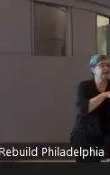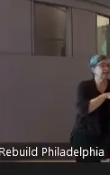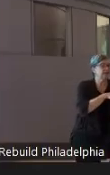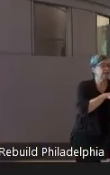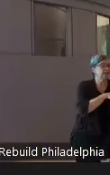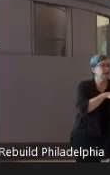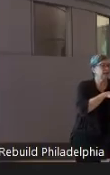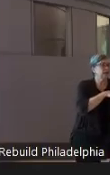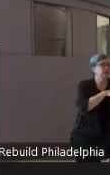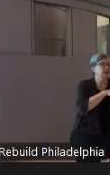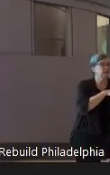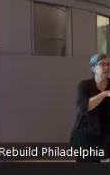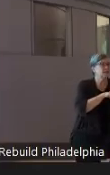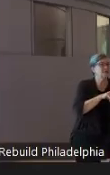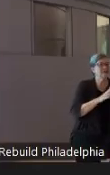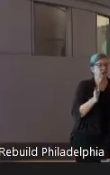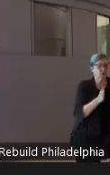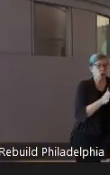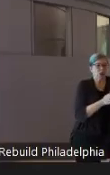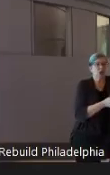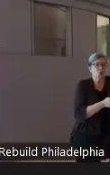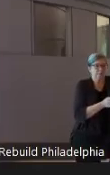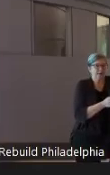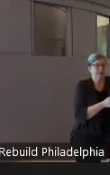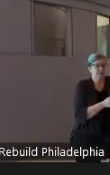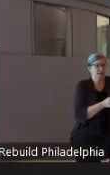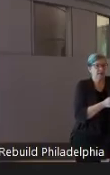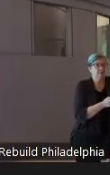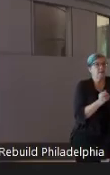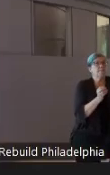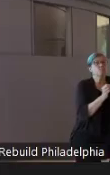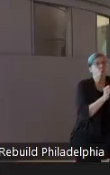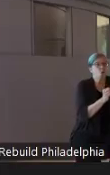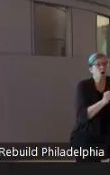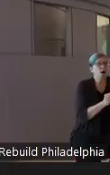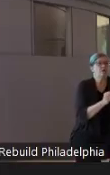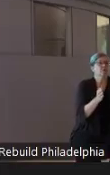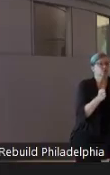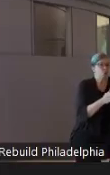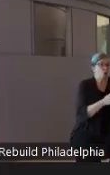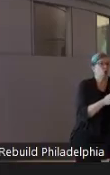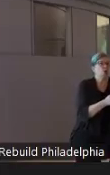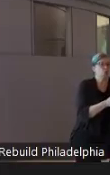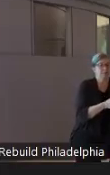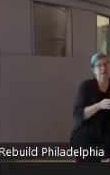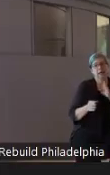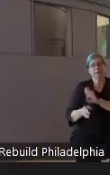but smaller equipment, but more of the smaller equipment.